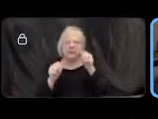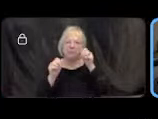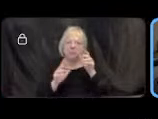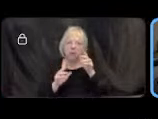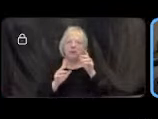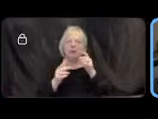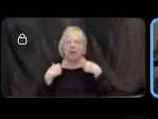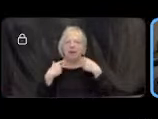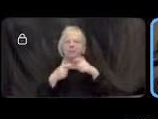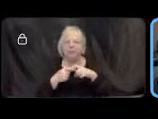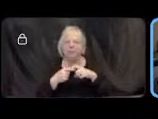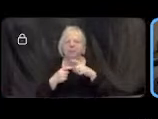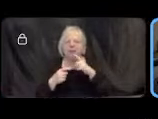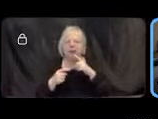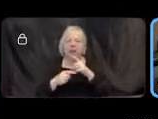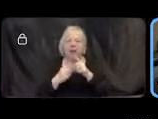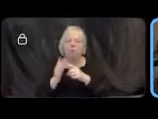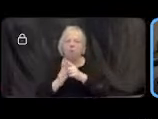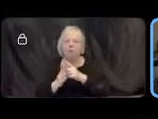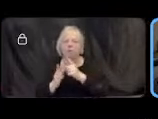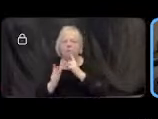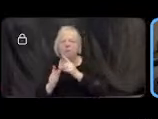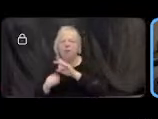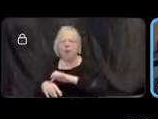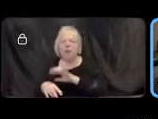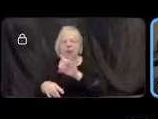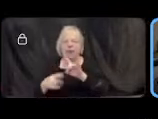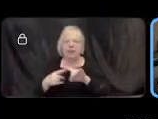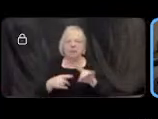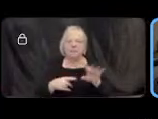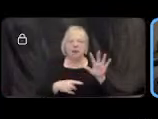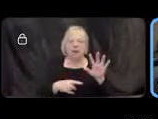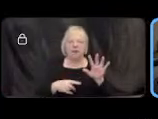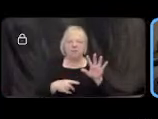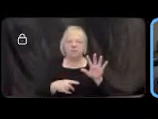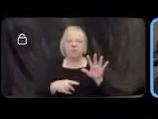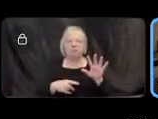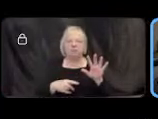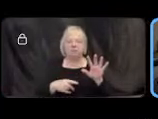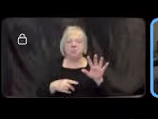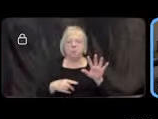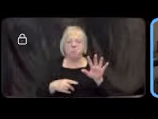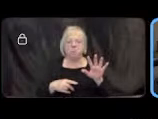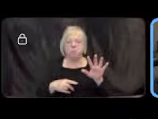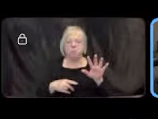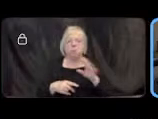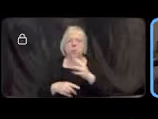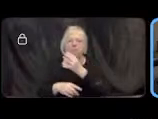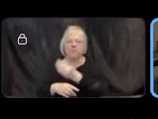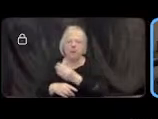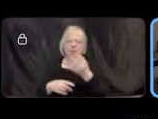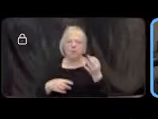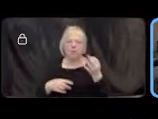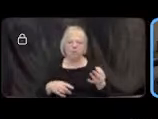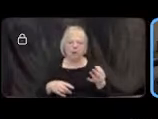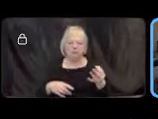operation for the office between 8 a.m. to 5 p.m. This is Monday through